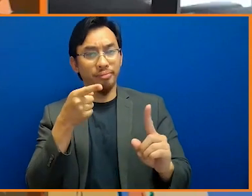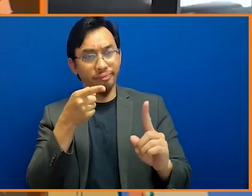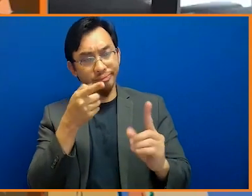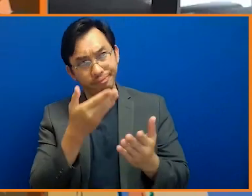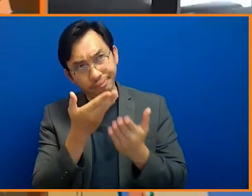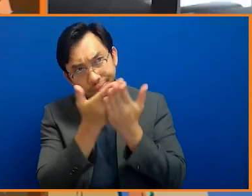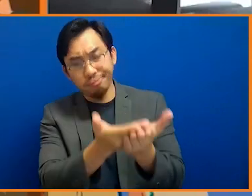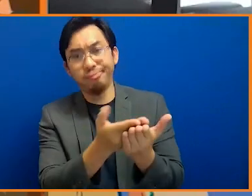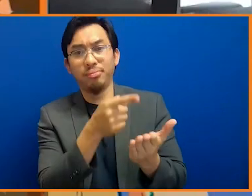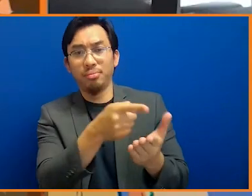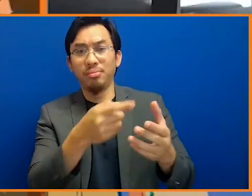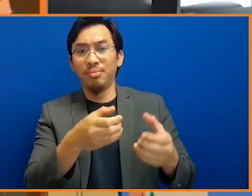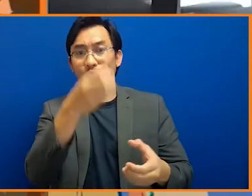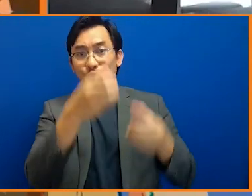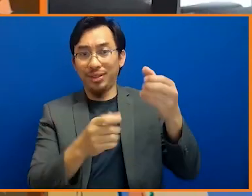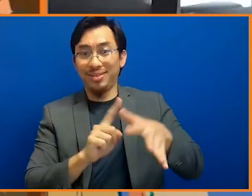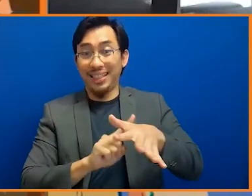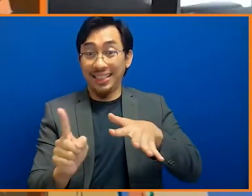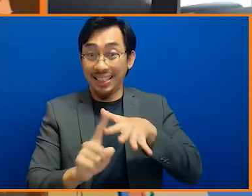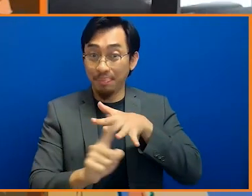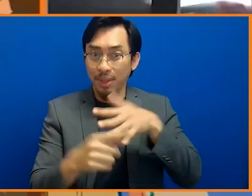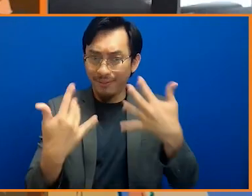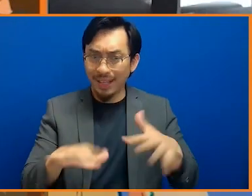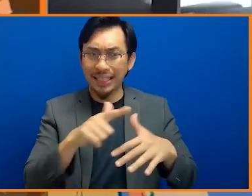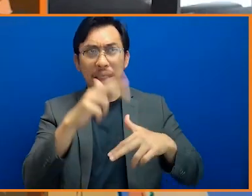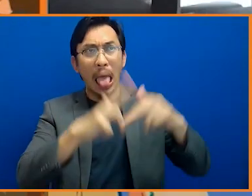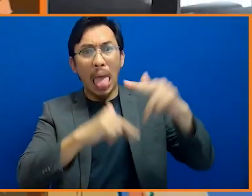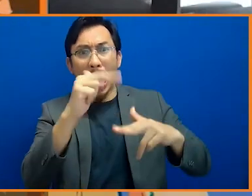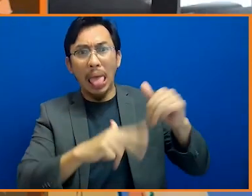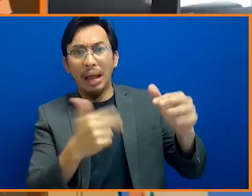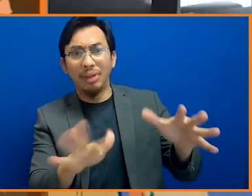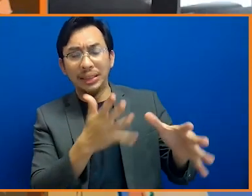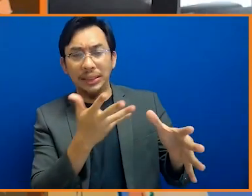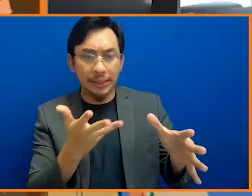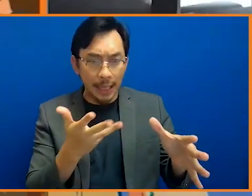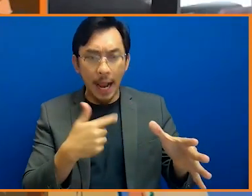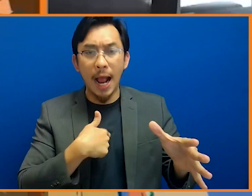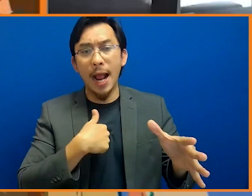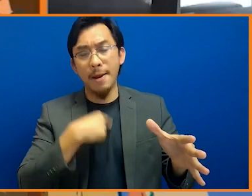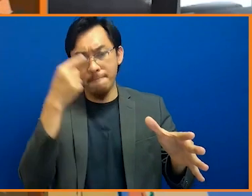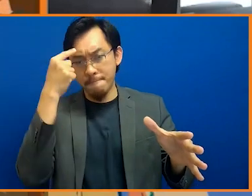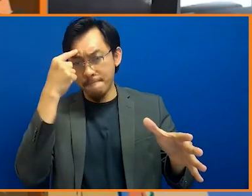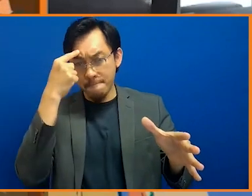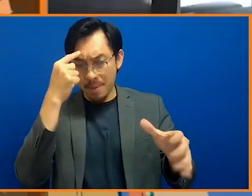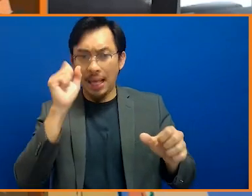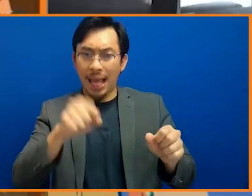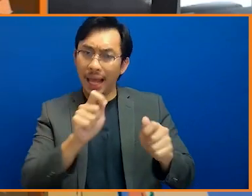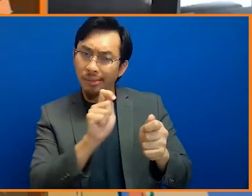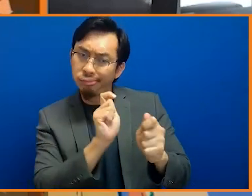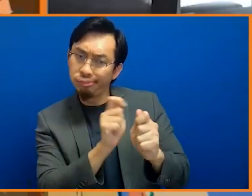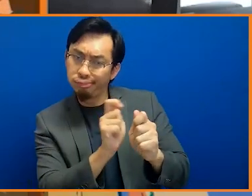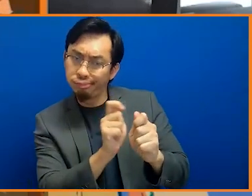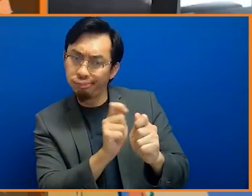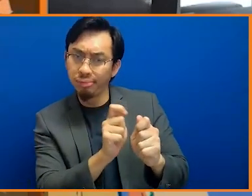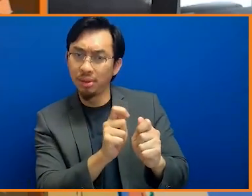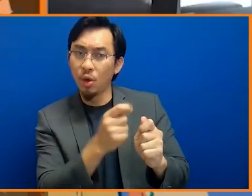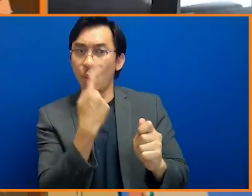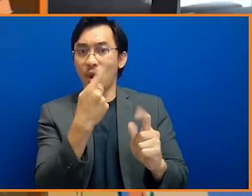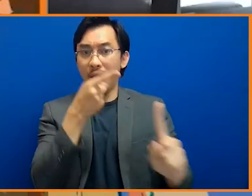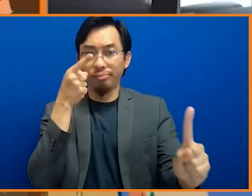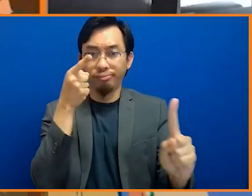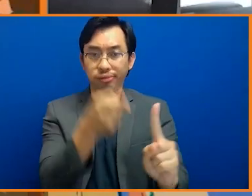single purpose escape building that already constructed to be a multifunctional building instead of single